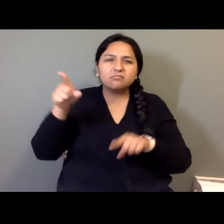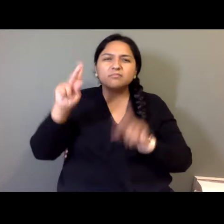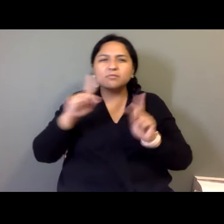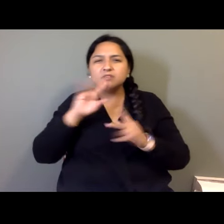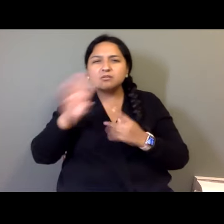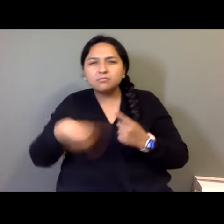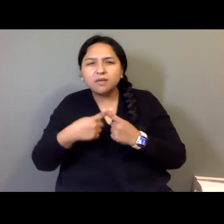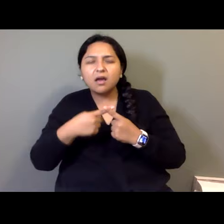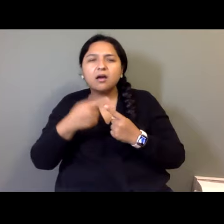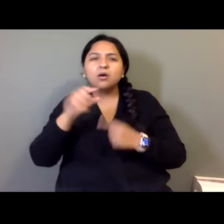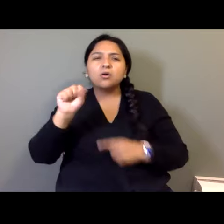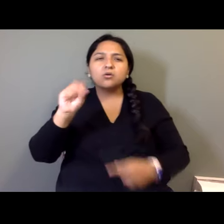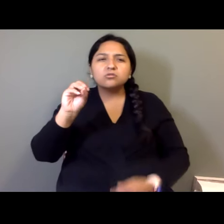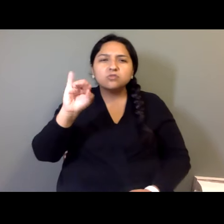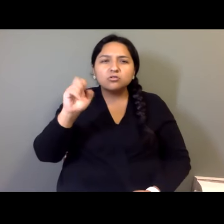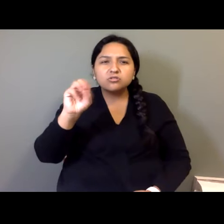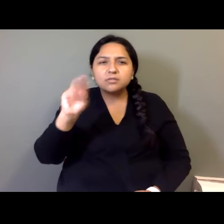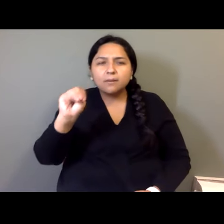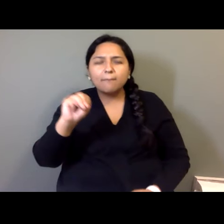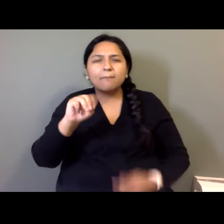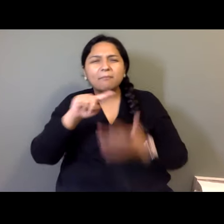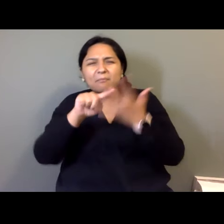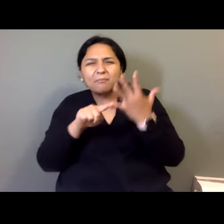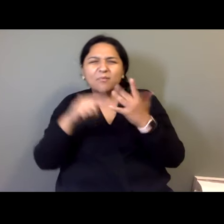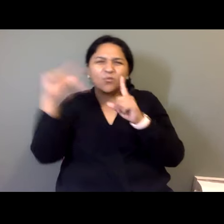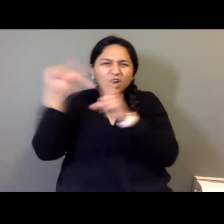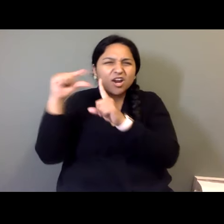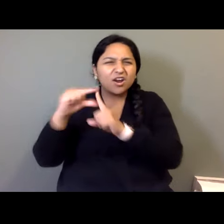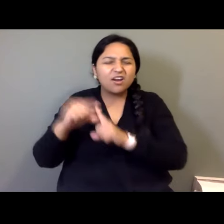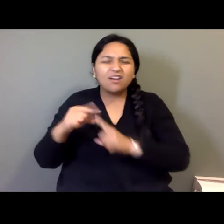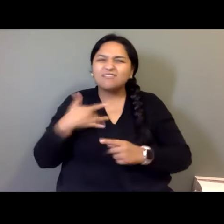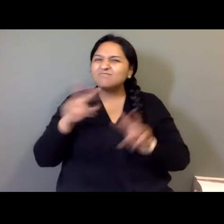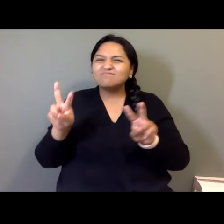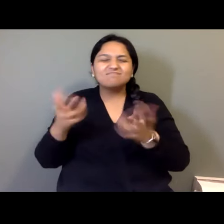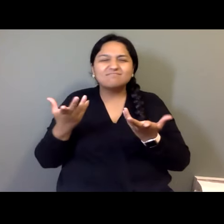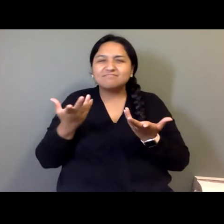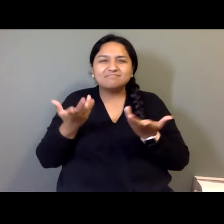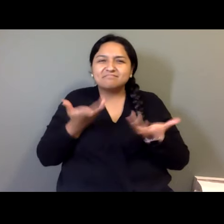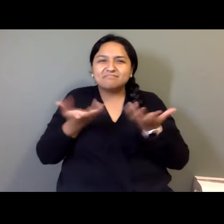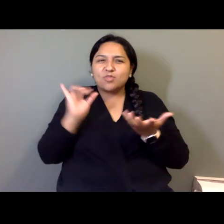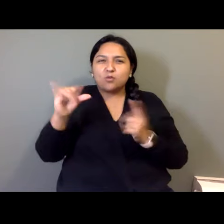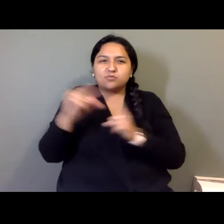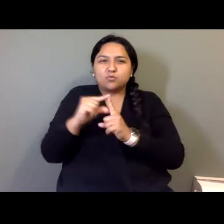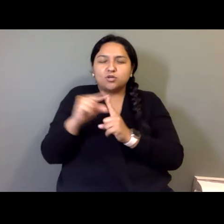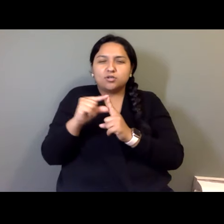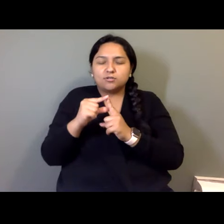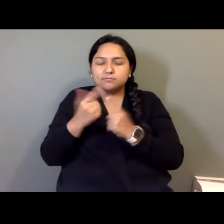I'm like, I'm just looking back, like, I'm just like, what? Like, cause it's like these words are so foreign, but